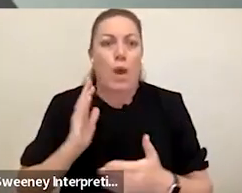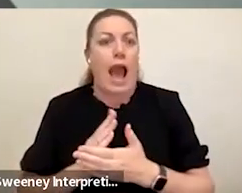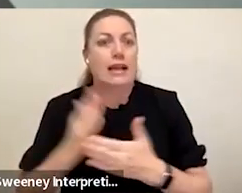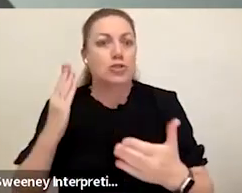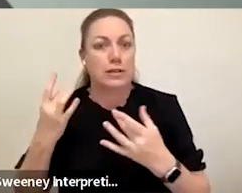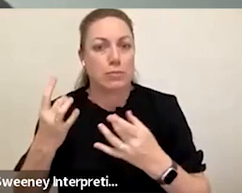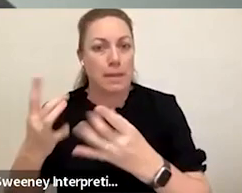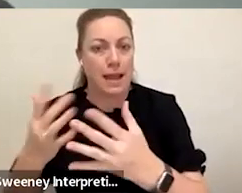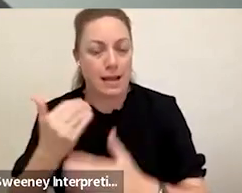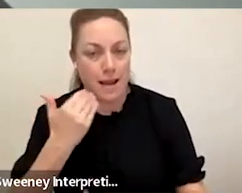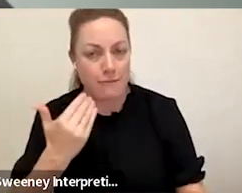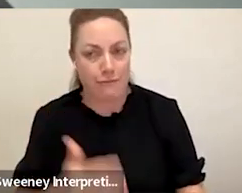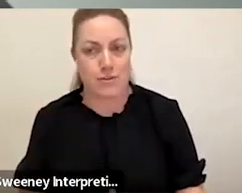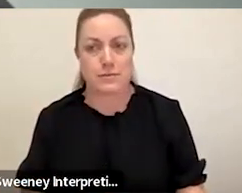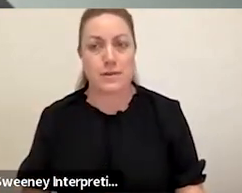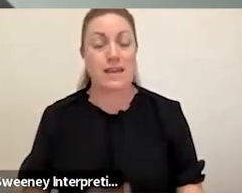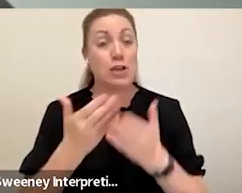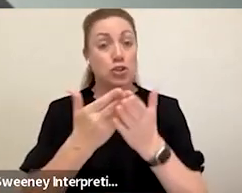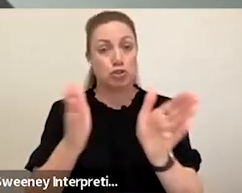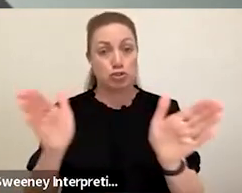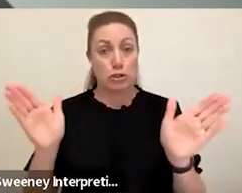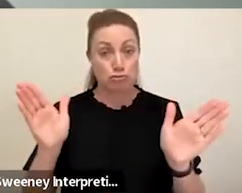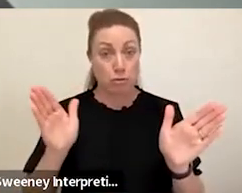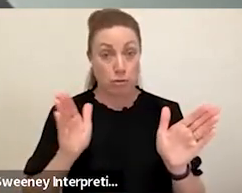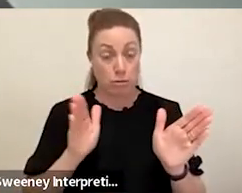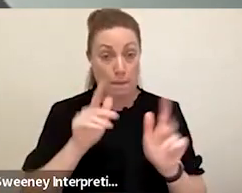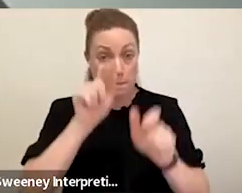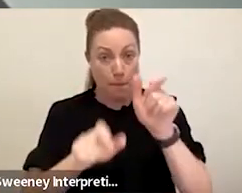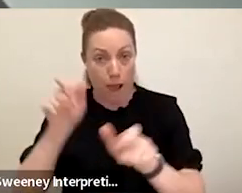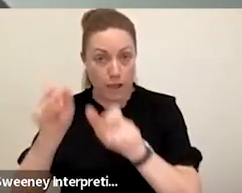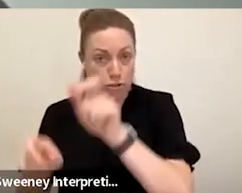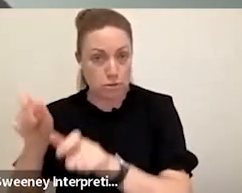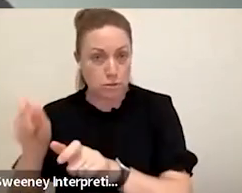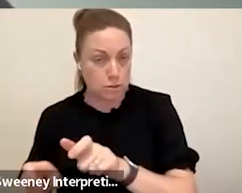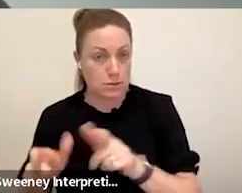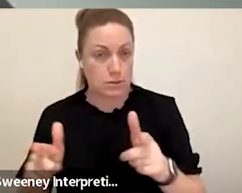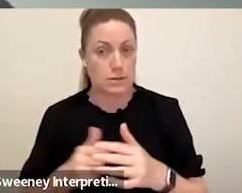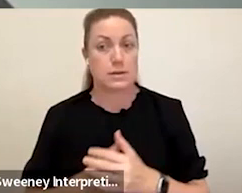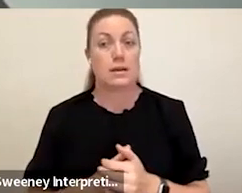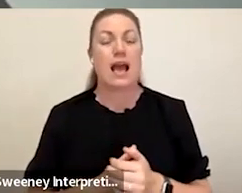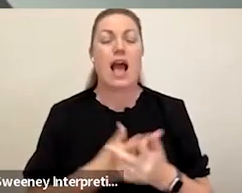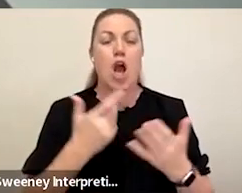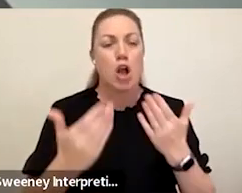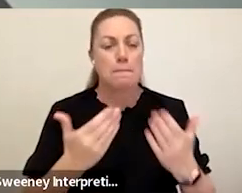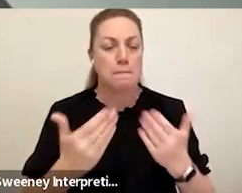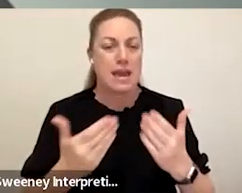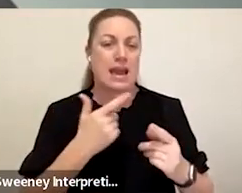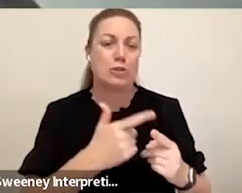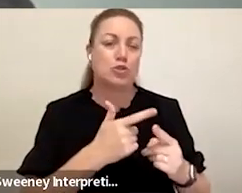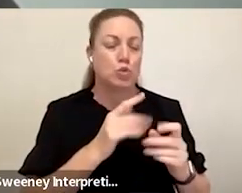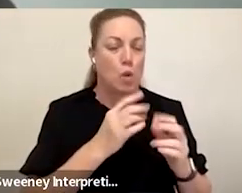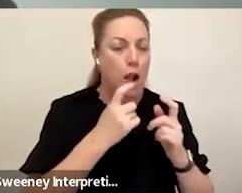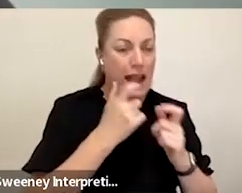picture of how prepared the general population is in comparison to informal and unpaid carers, and in comparison to people with lived experience of